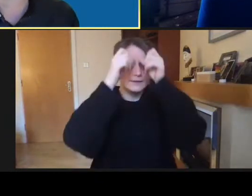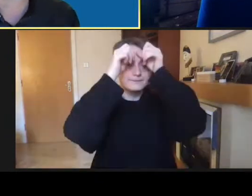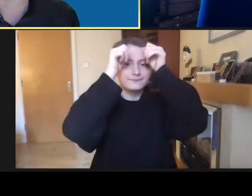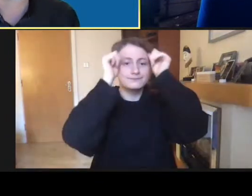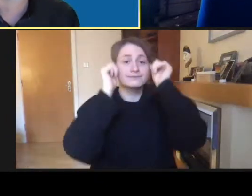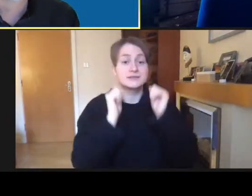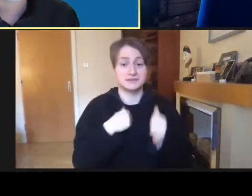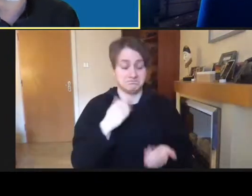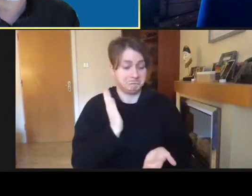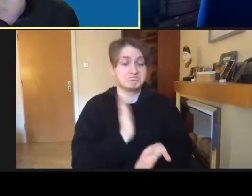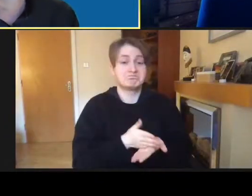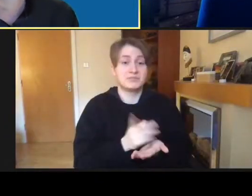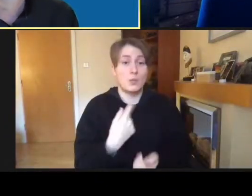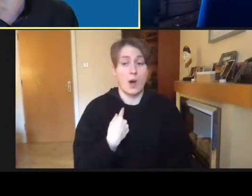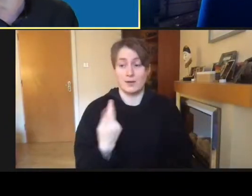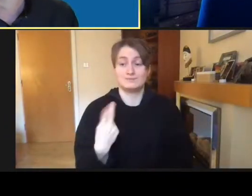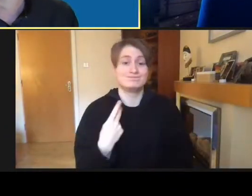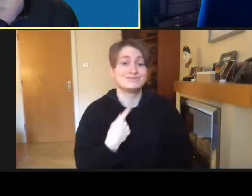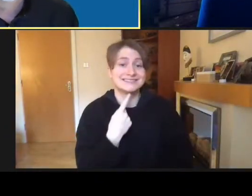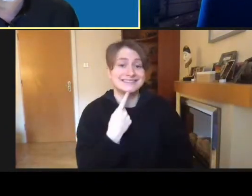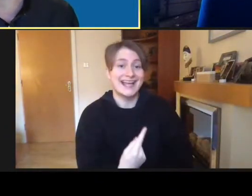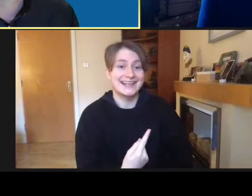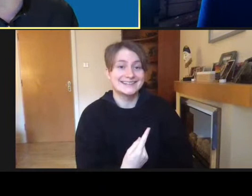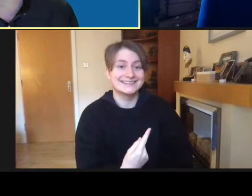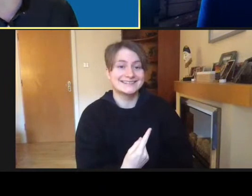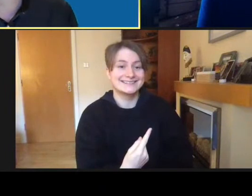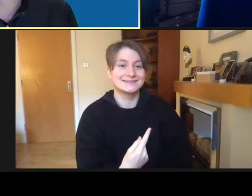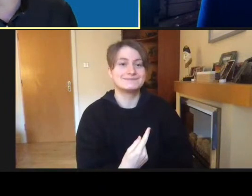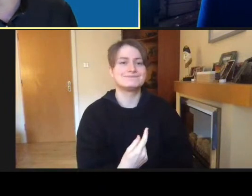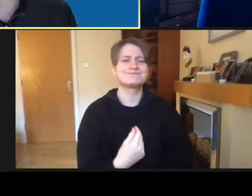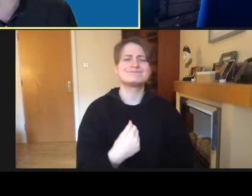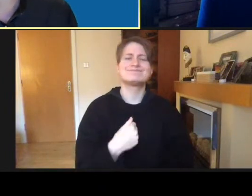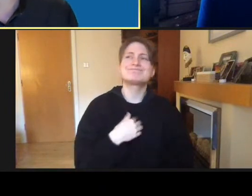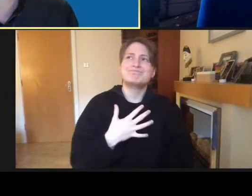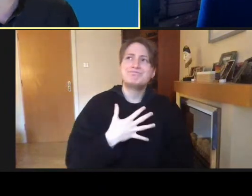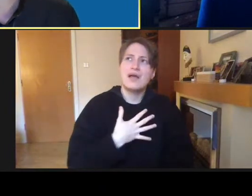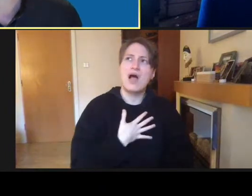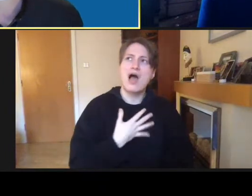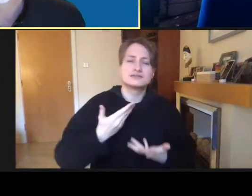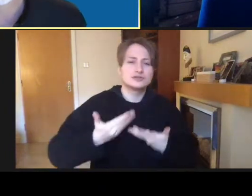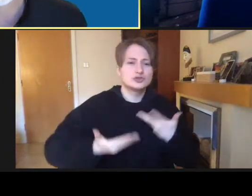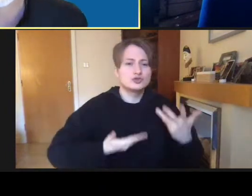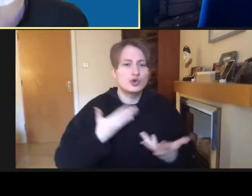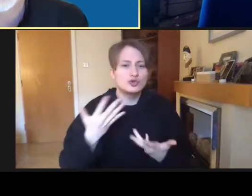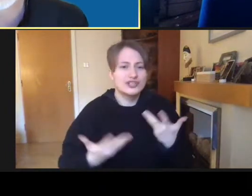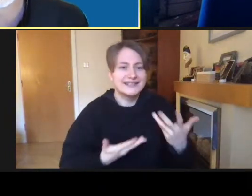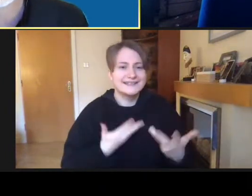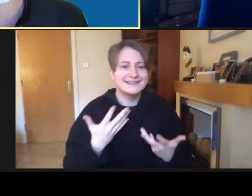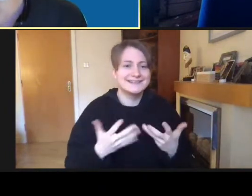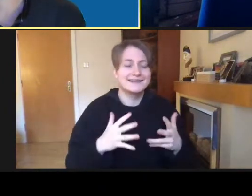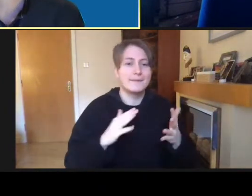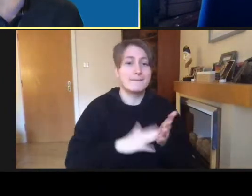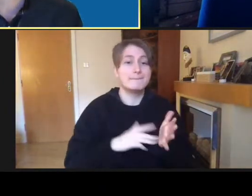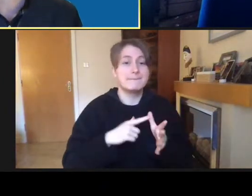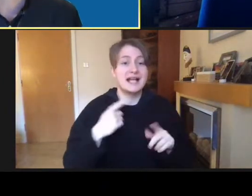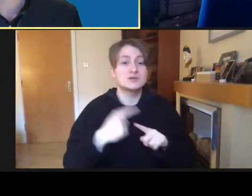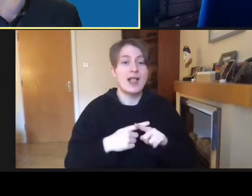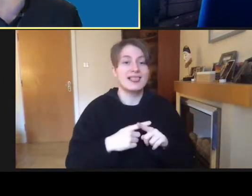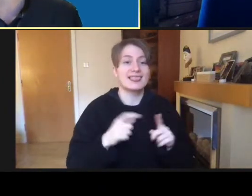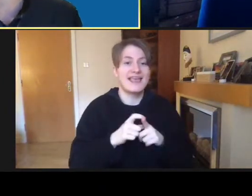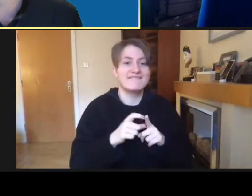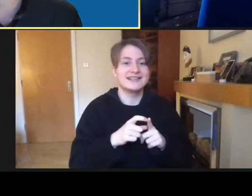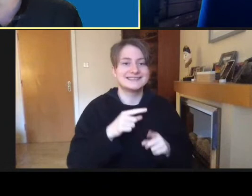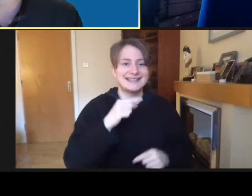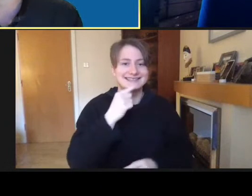been saying. Absolutely, yes. Yeah, I love the story about Max and the Sea